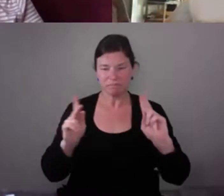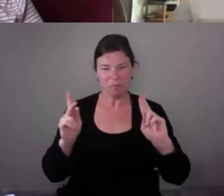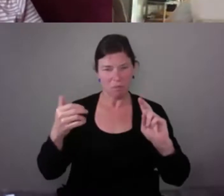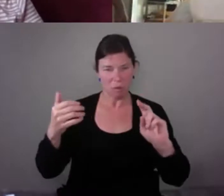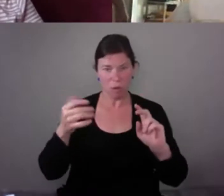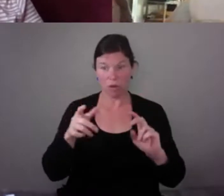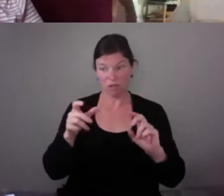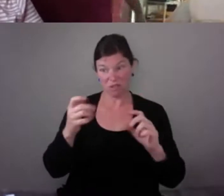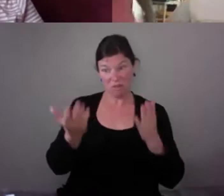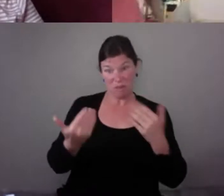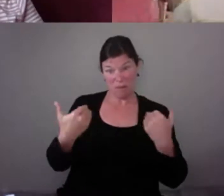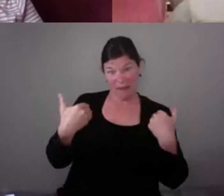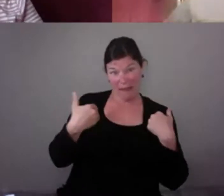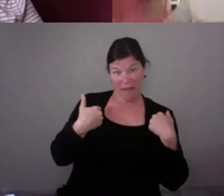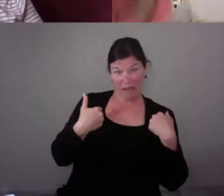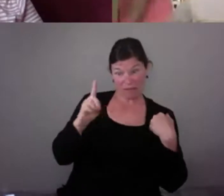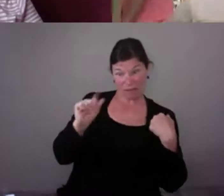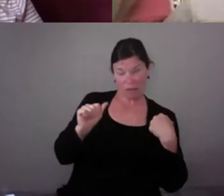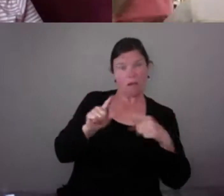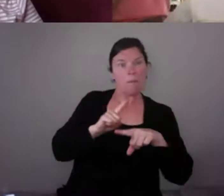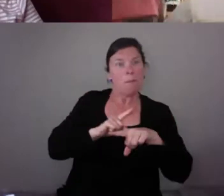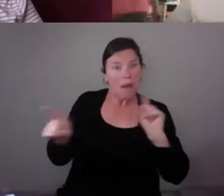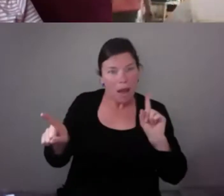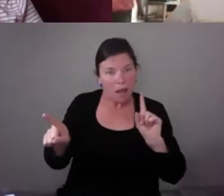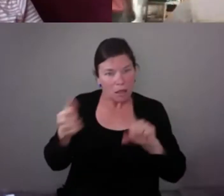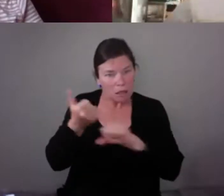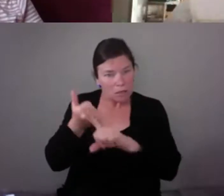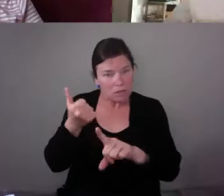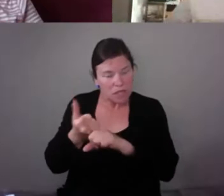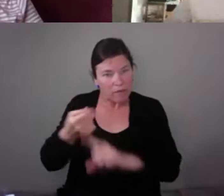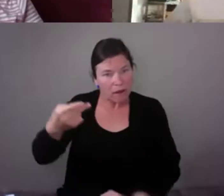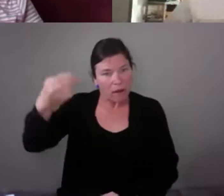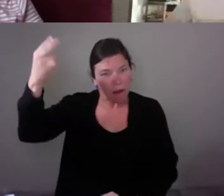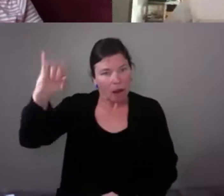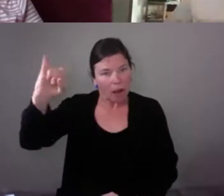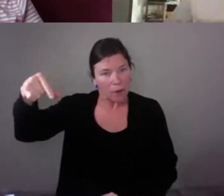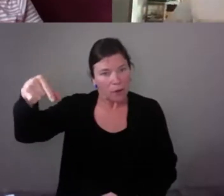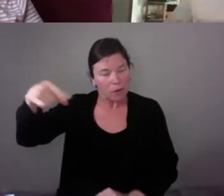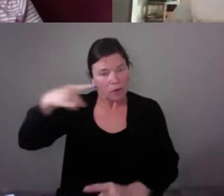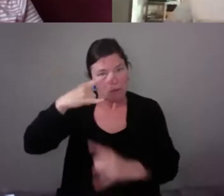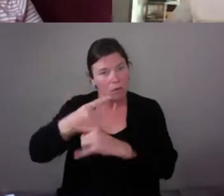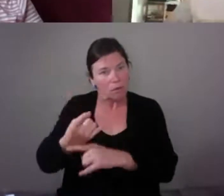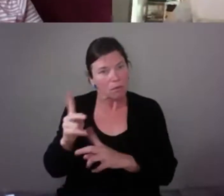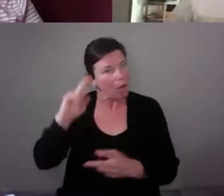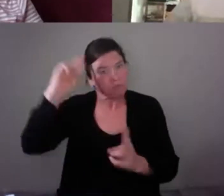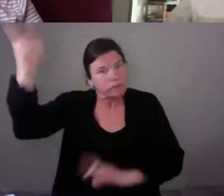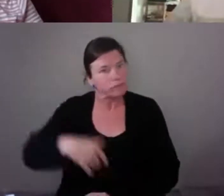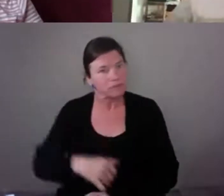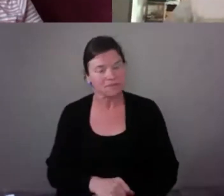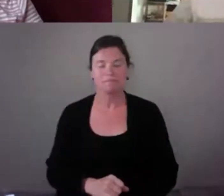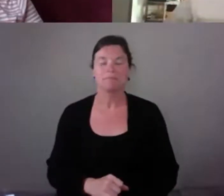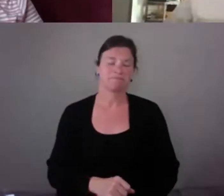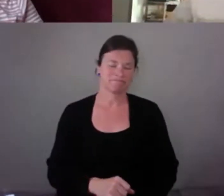stuff. Right. So IQ doesn't tell you everything. No. And that's important. I had